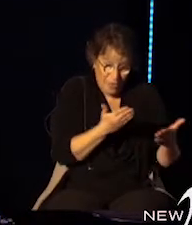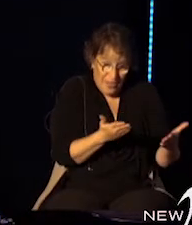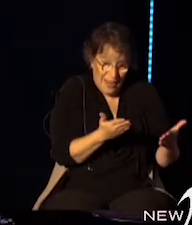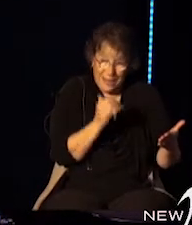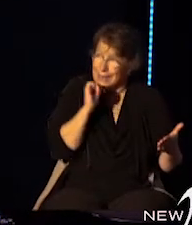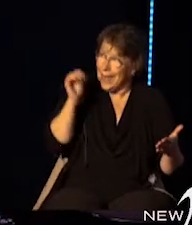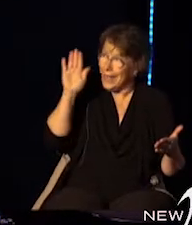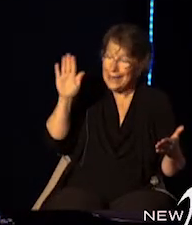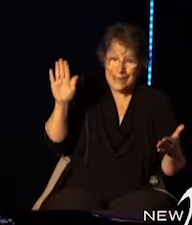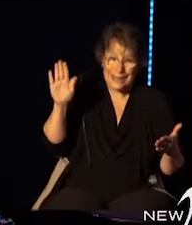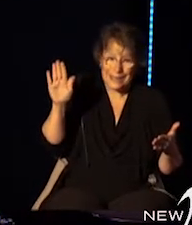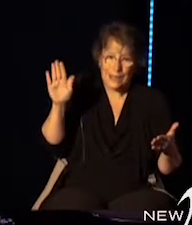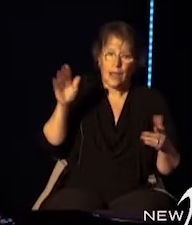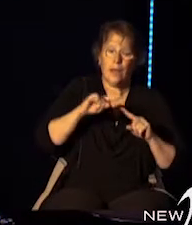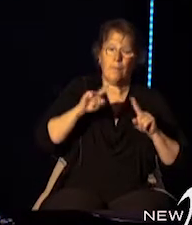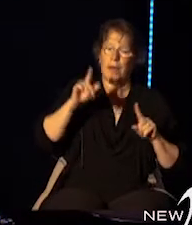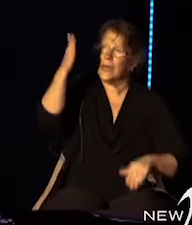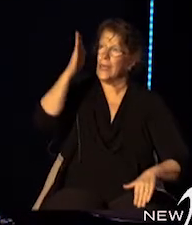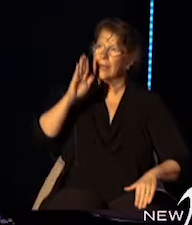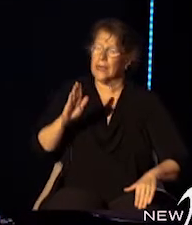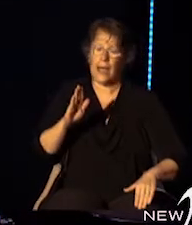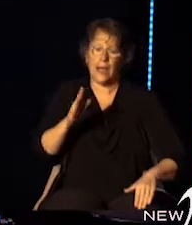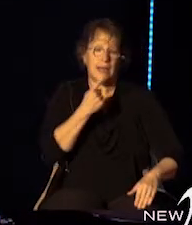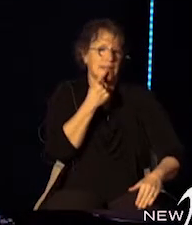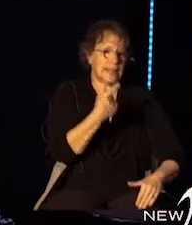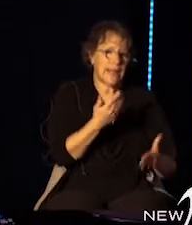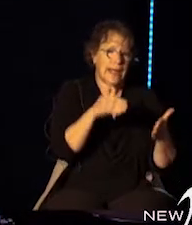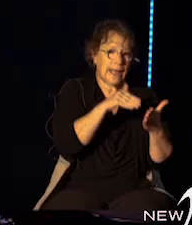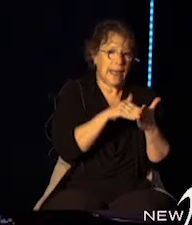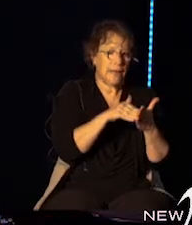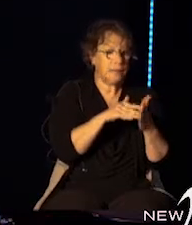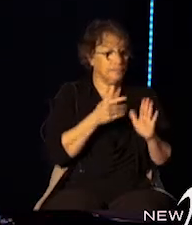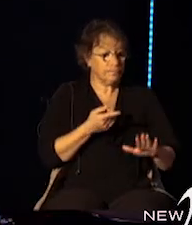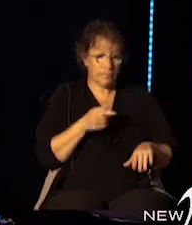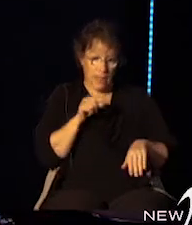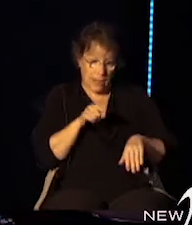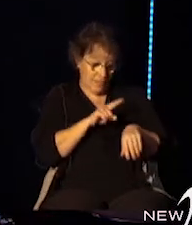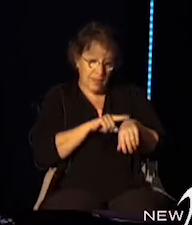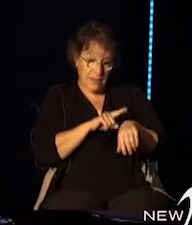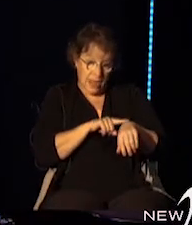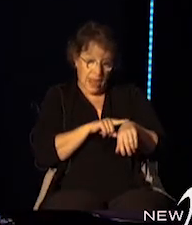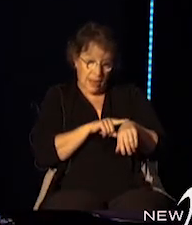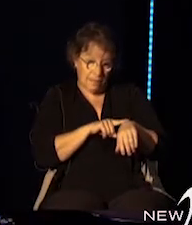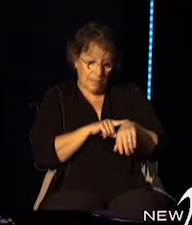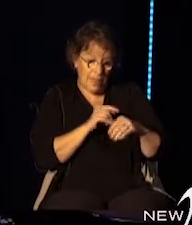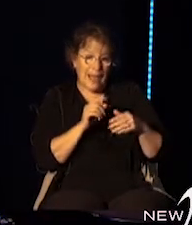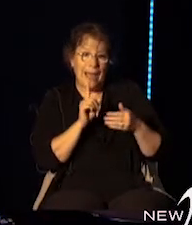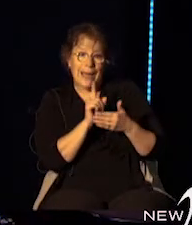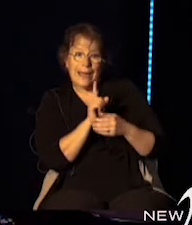Genesis chapter 18 that about this time next year, they would have a child.